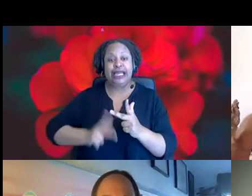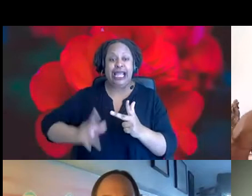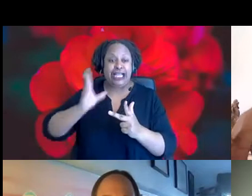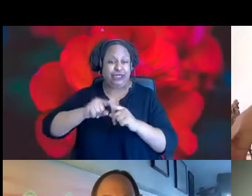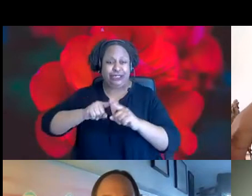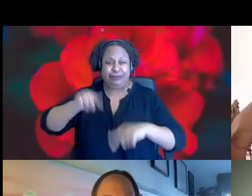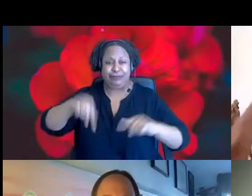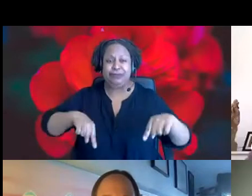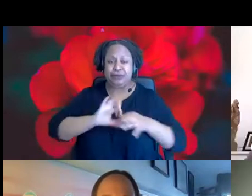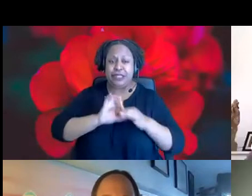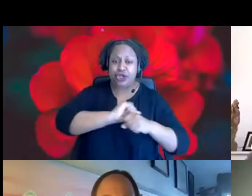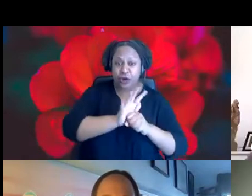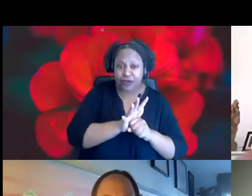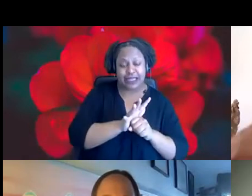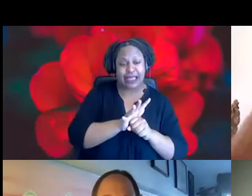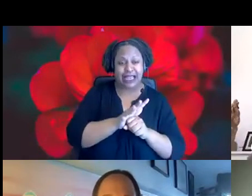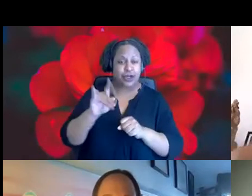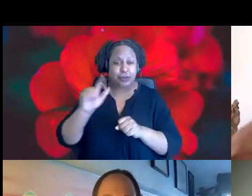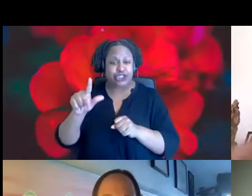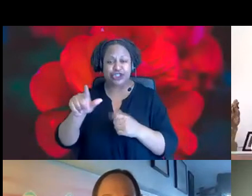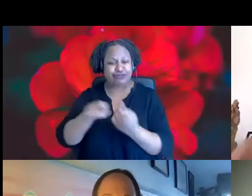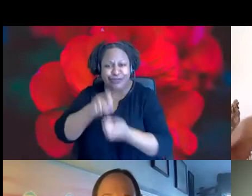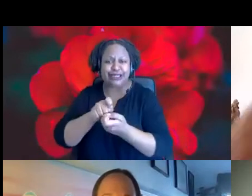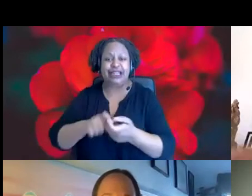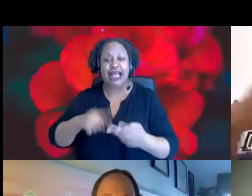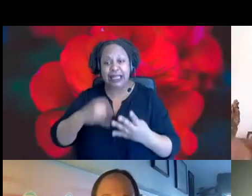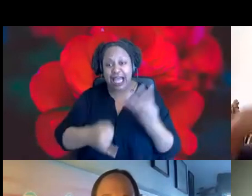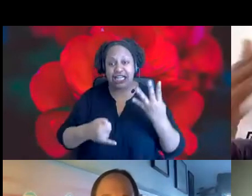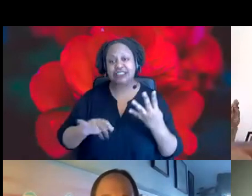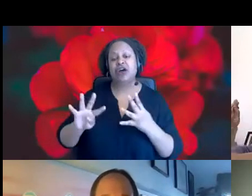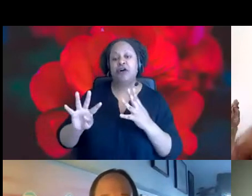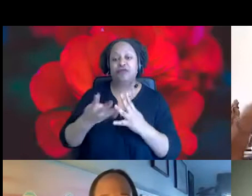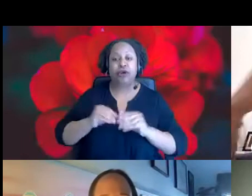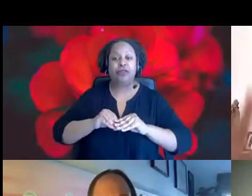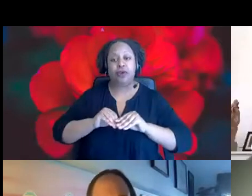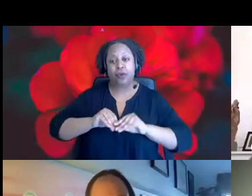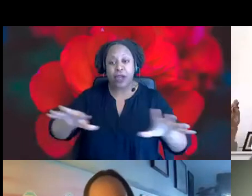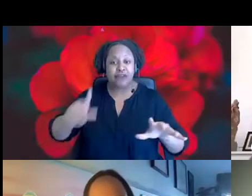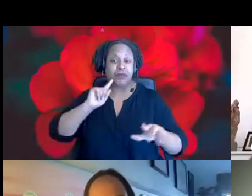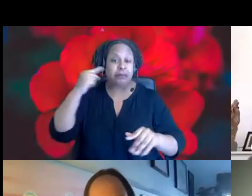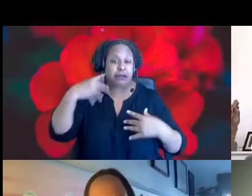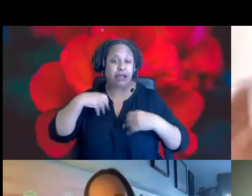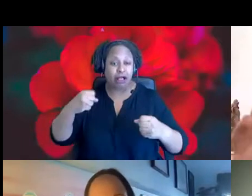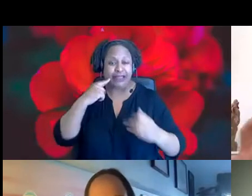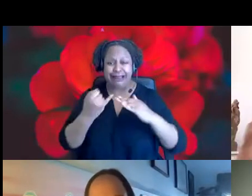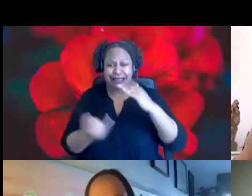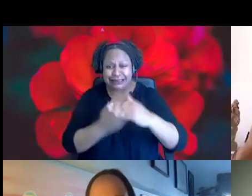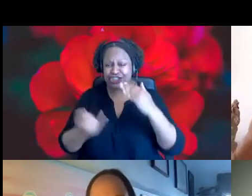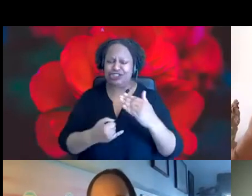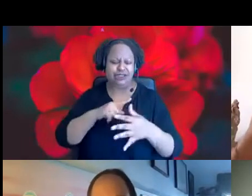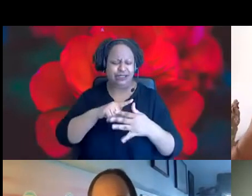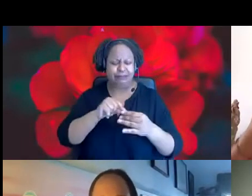and a fourth wave, we could say, of mental health and isolation, and waves and waves and waves that we could identify, and so many